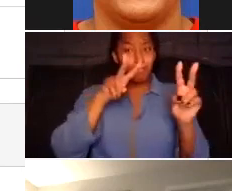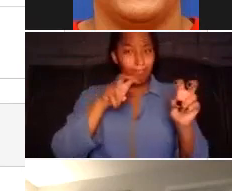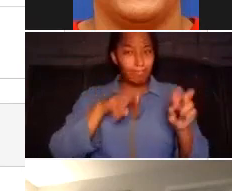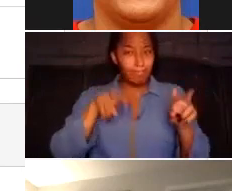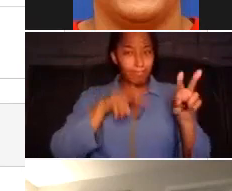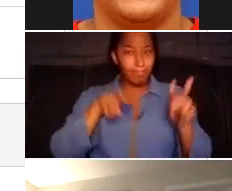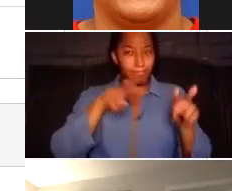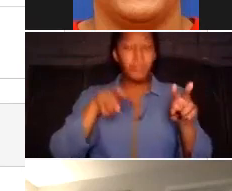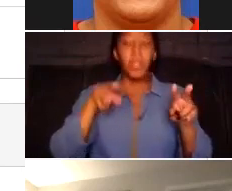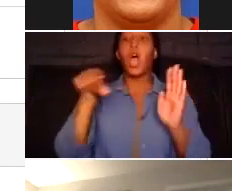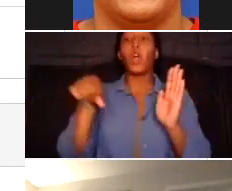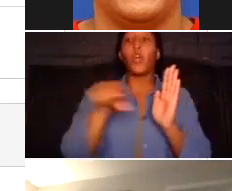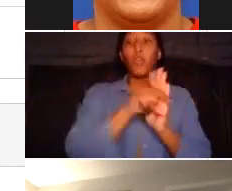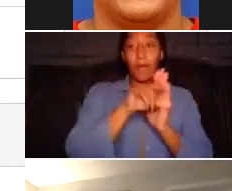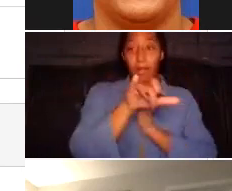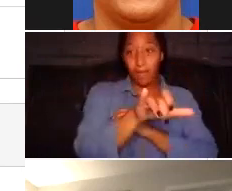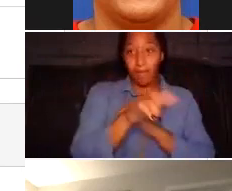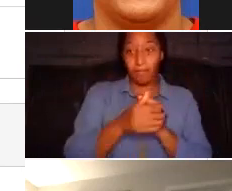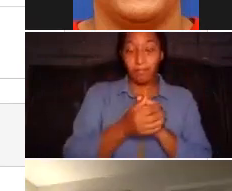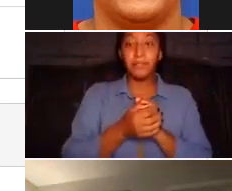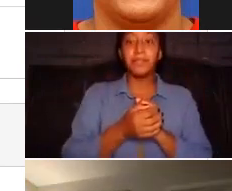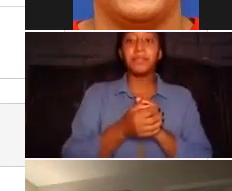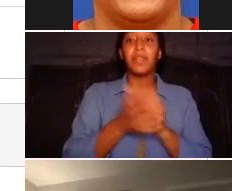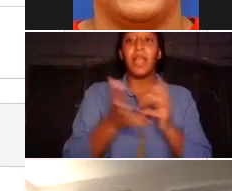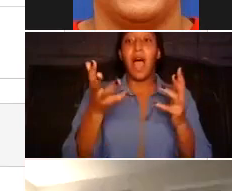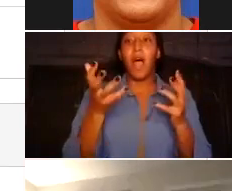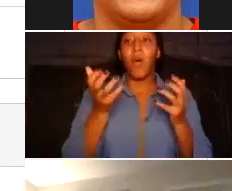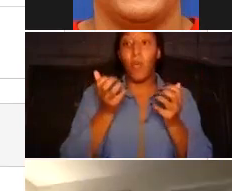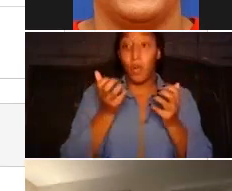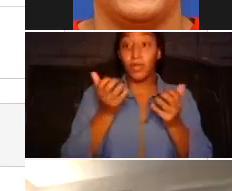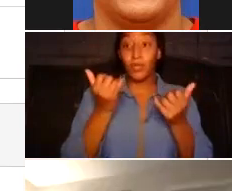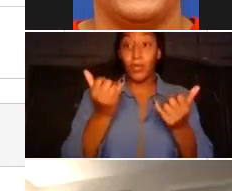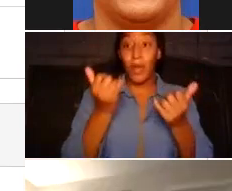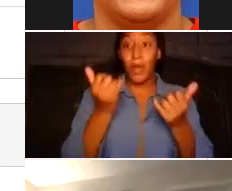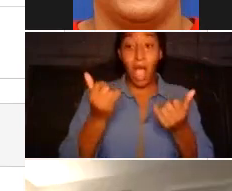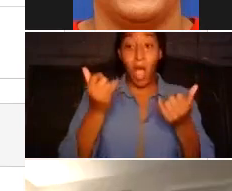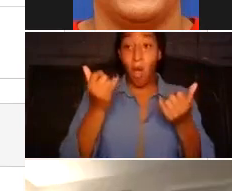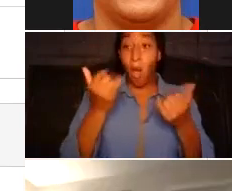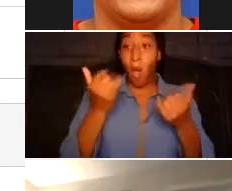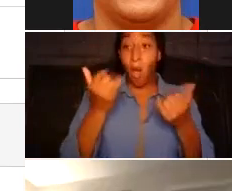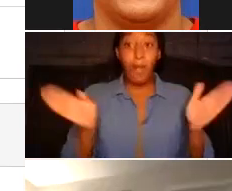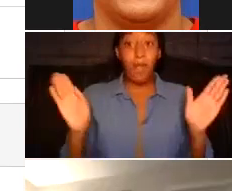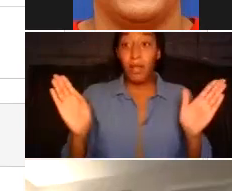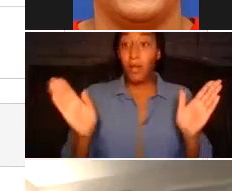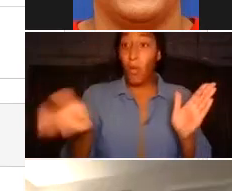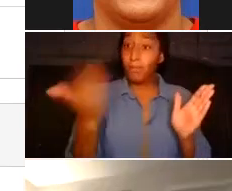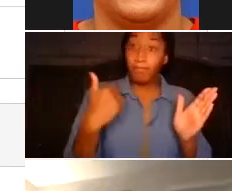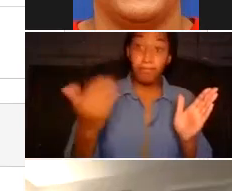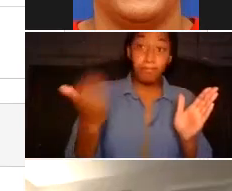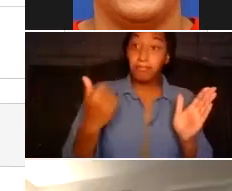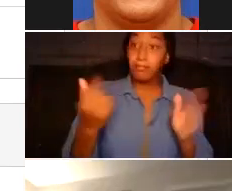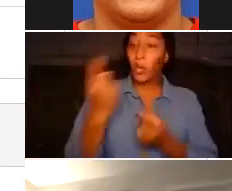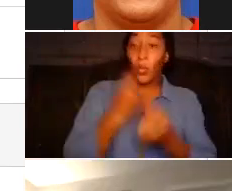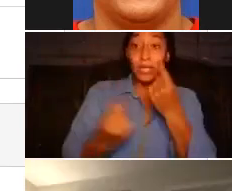what I want to do is answer any questions you have about the video. Now, here's what I'll